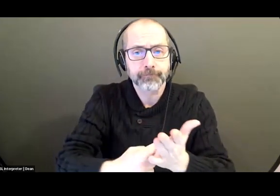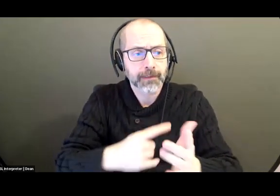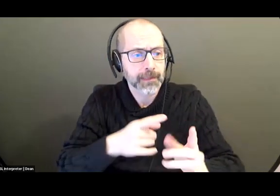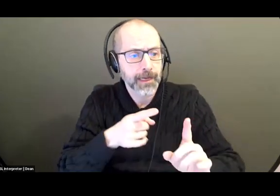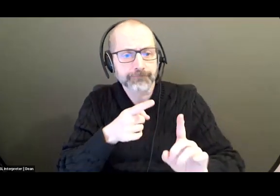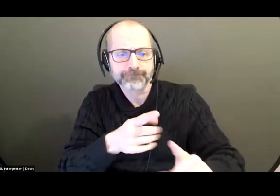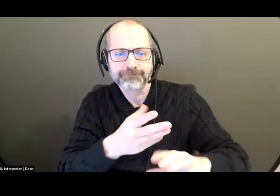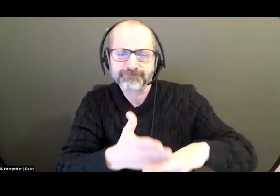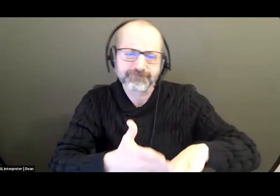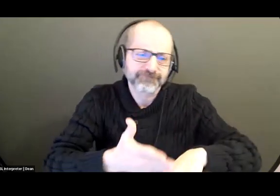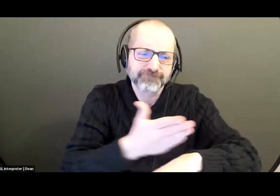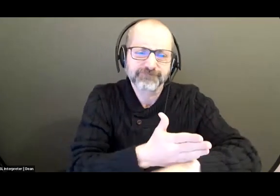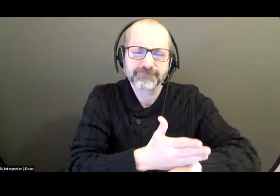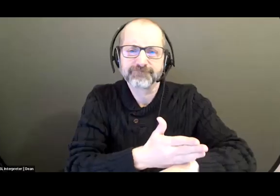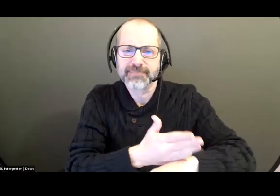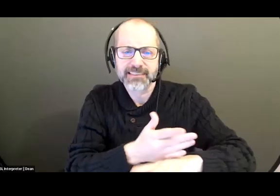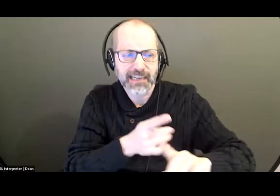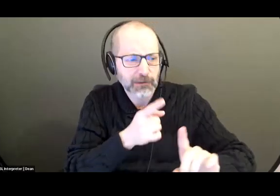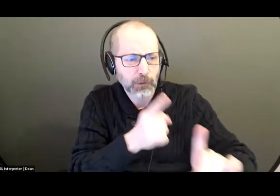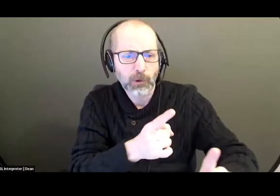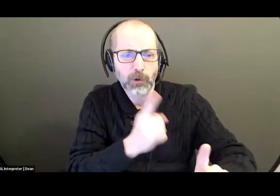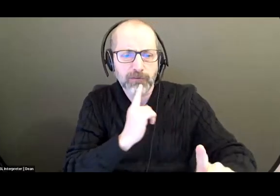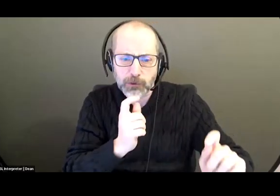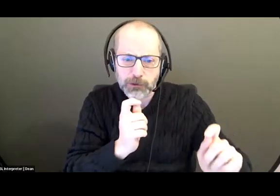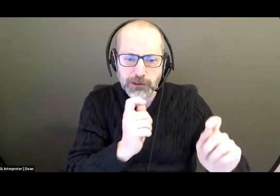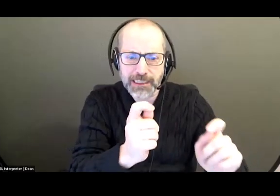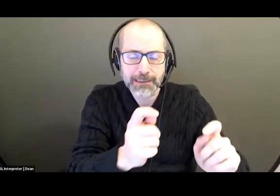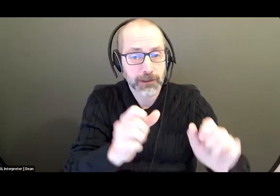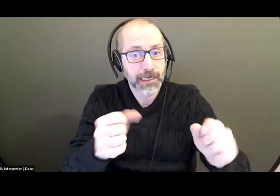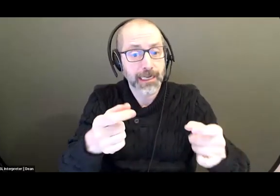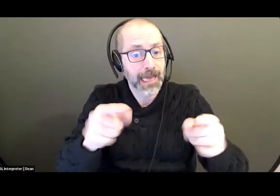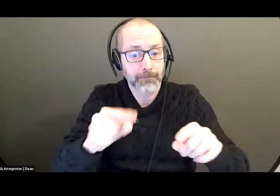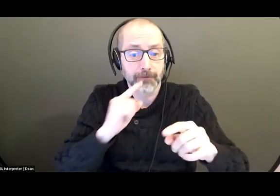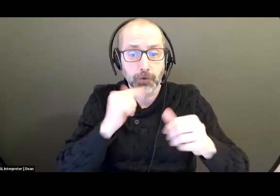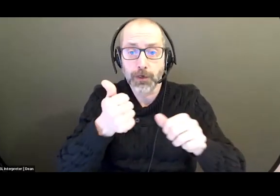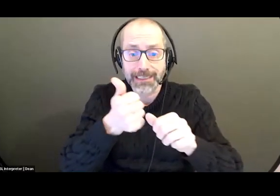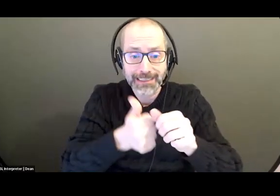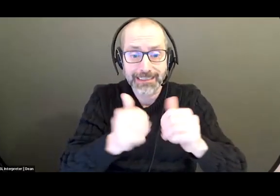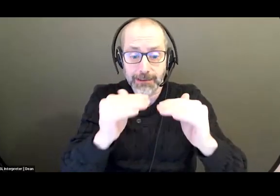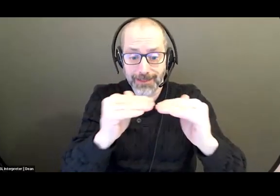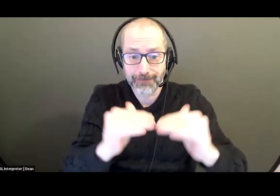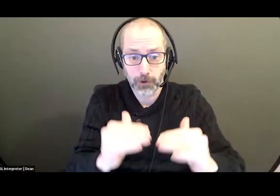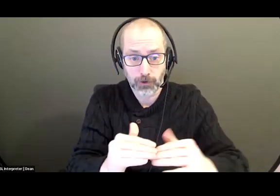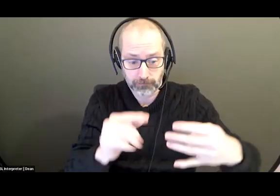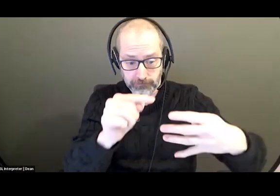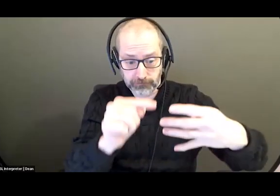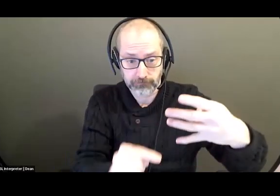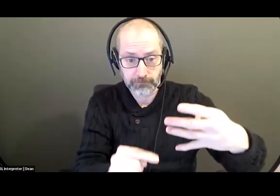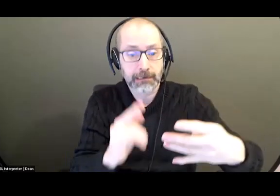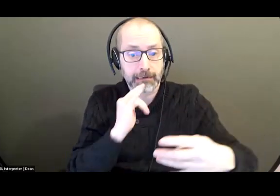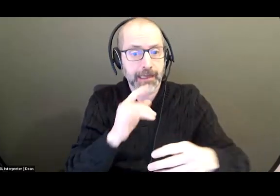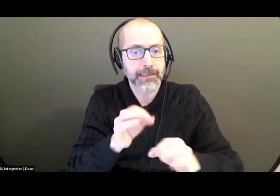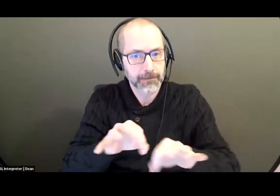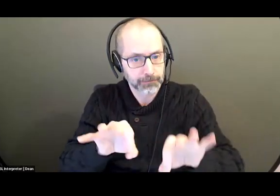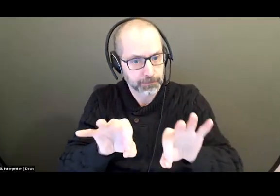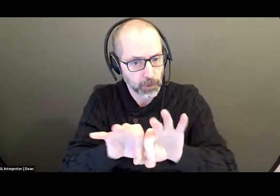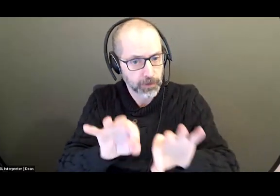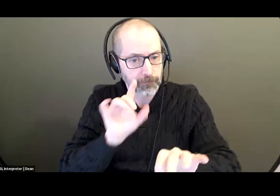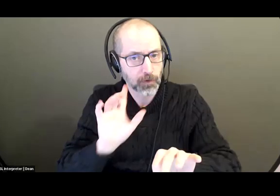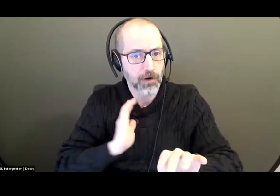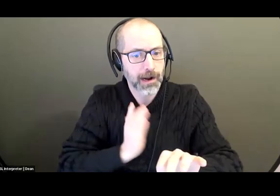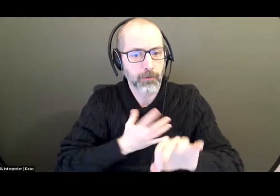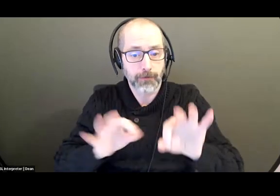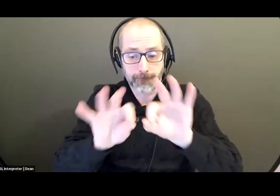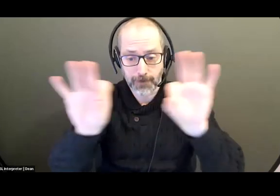We talked about how targeting change should happen across all of those levels I